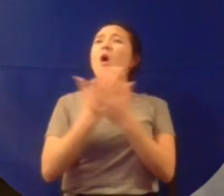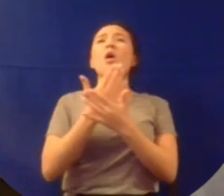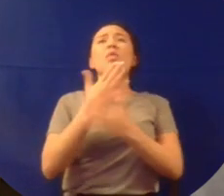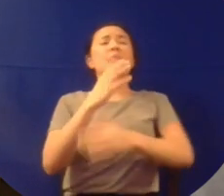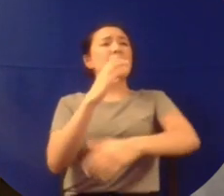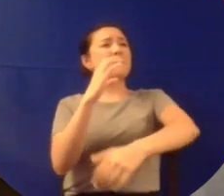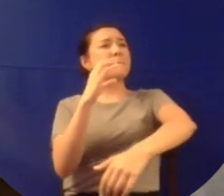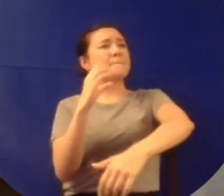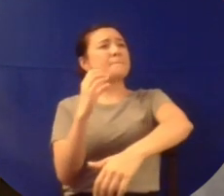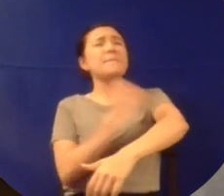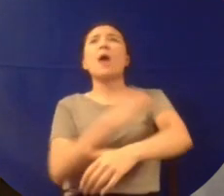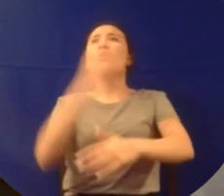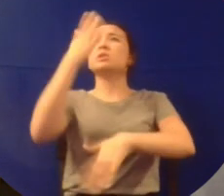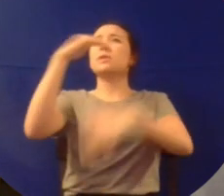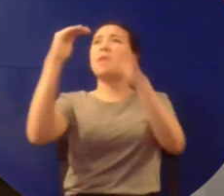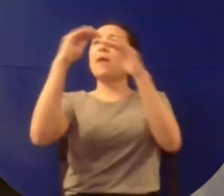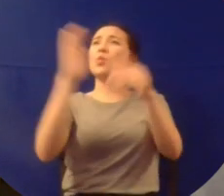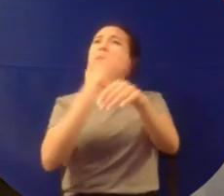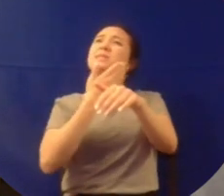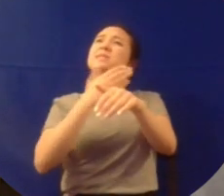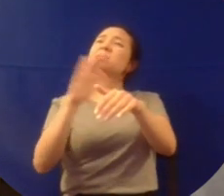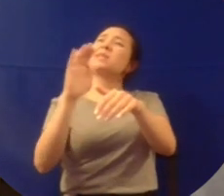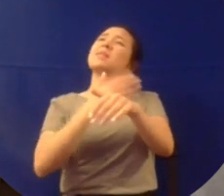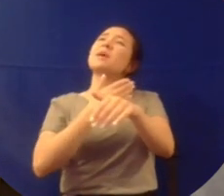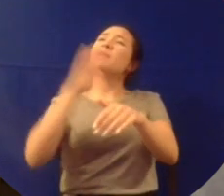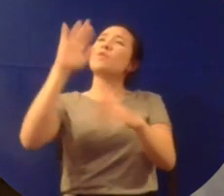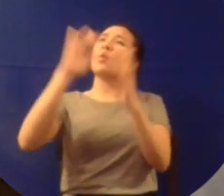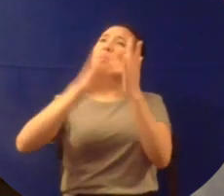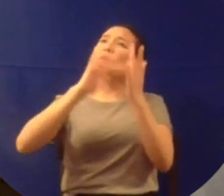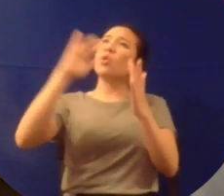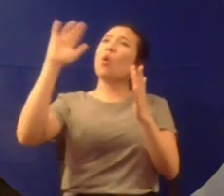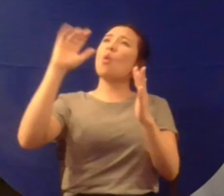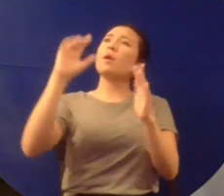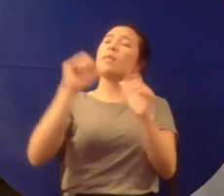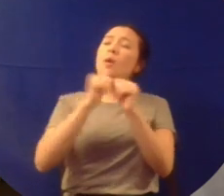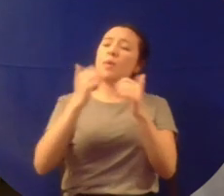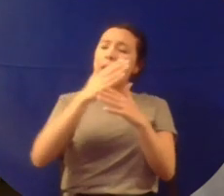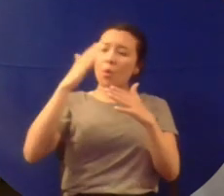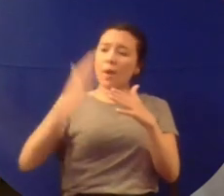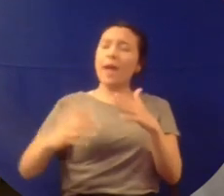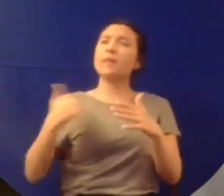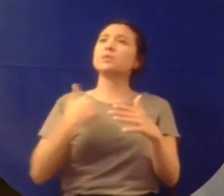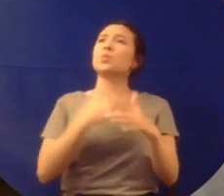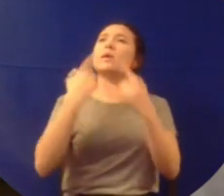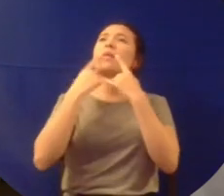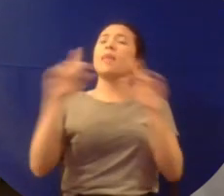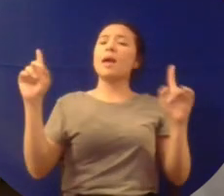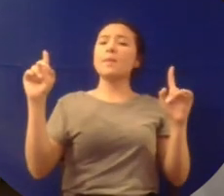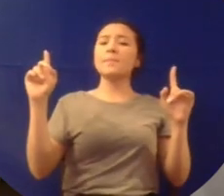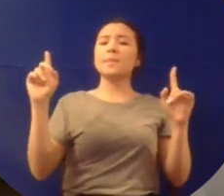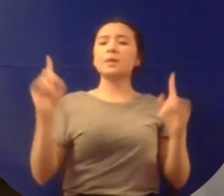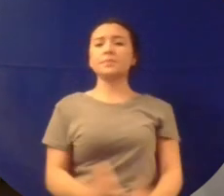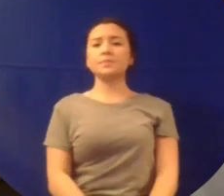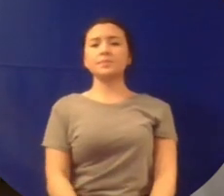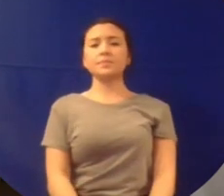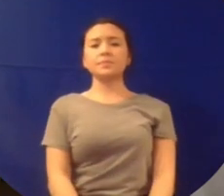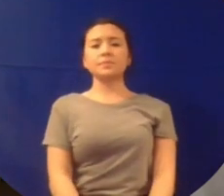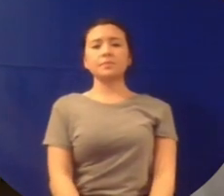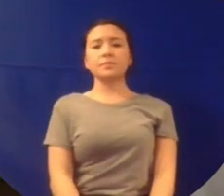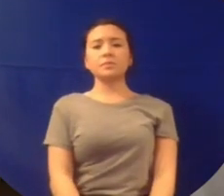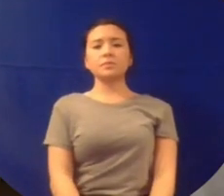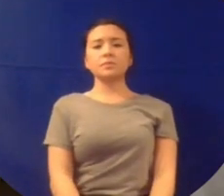dominions, with all the hosts and powers of heaven, we sing the hymn of your glory, as without